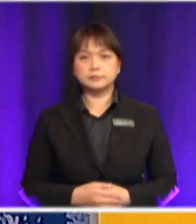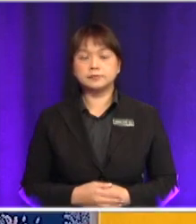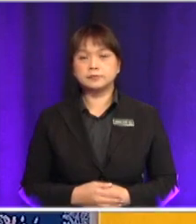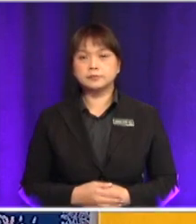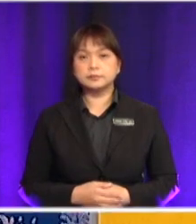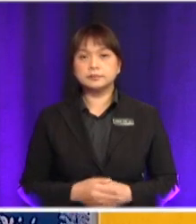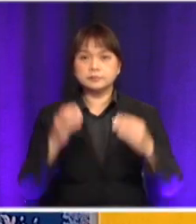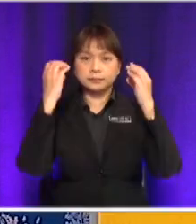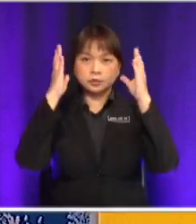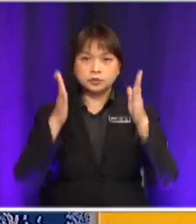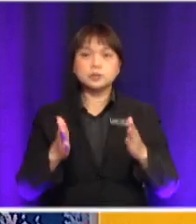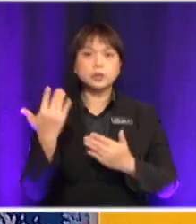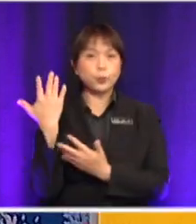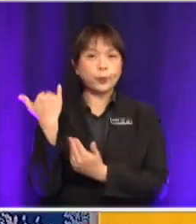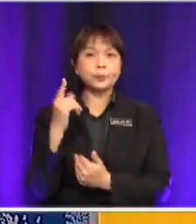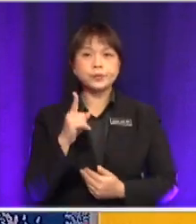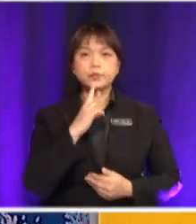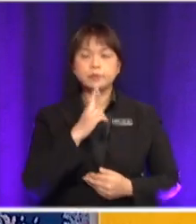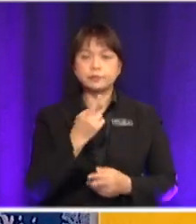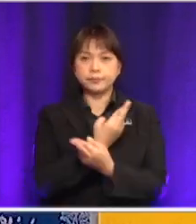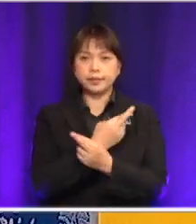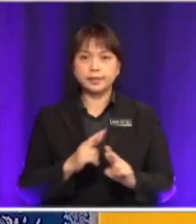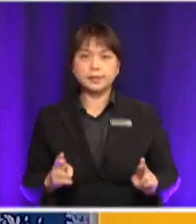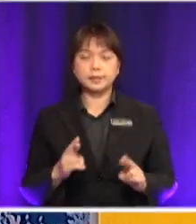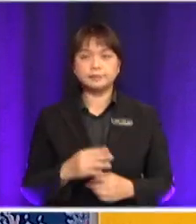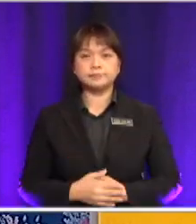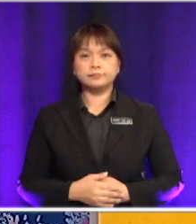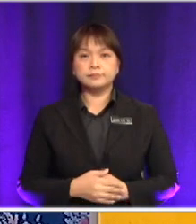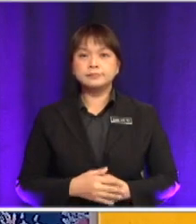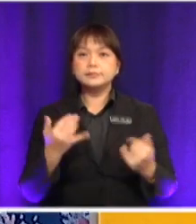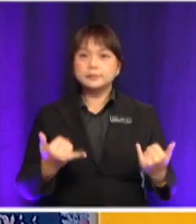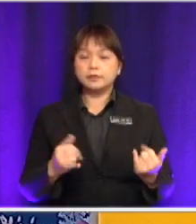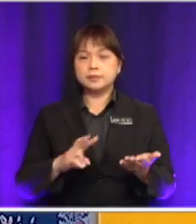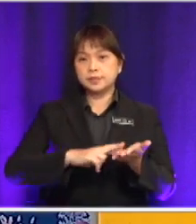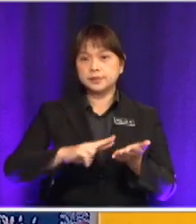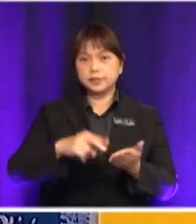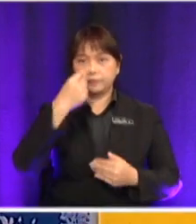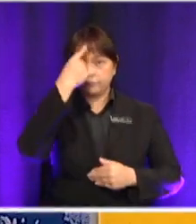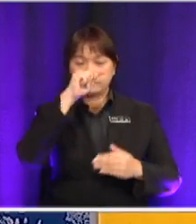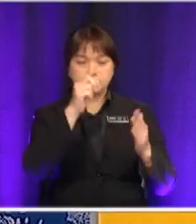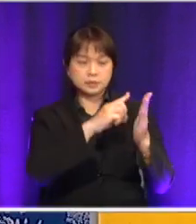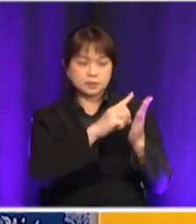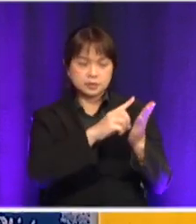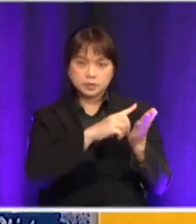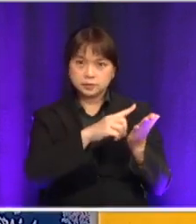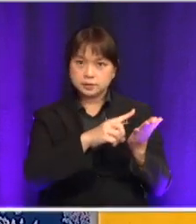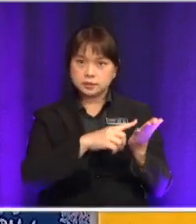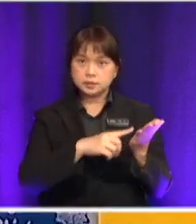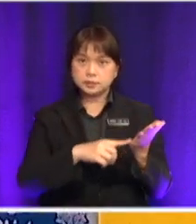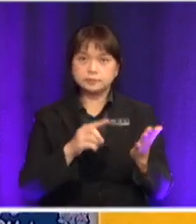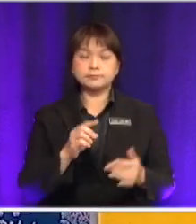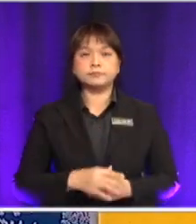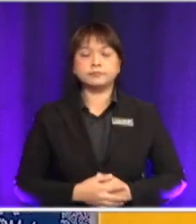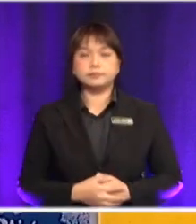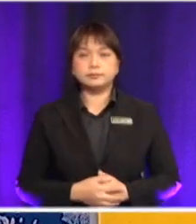are now going to read for details, okay? So normally that would be the